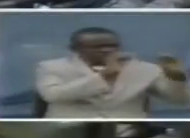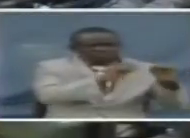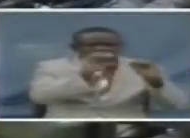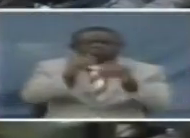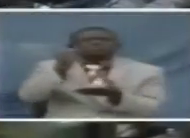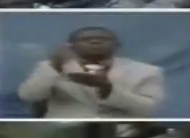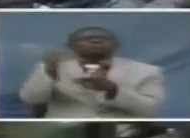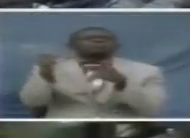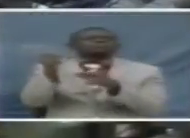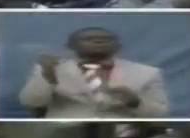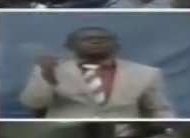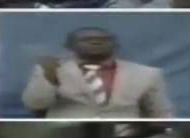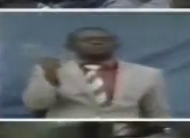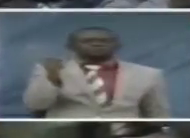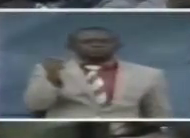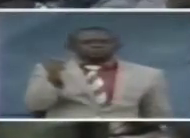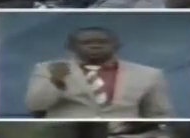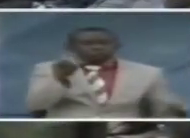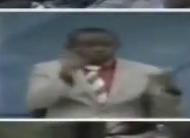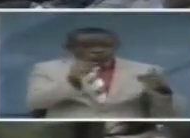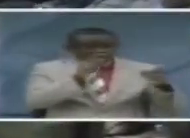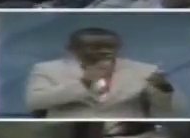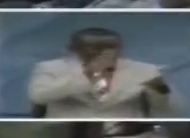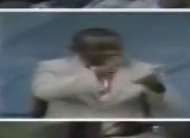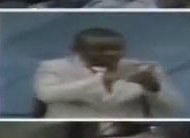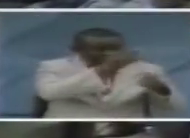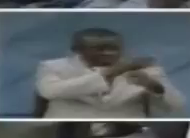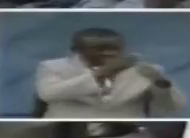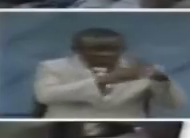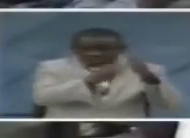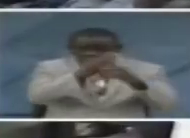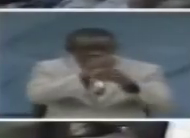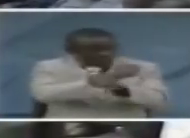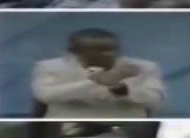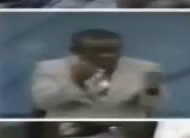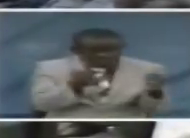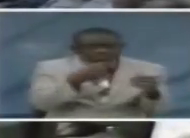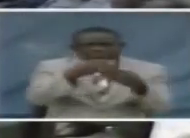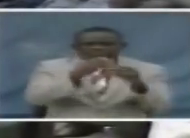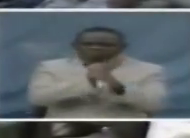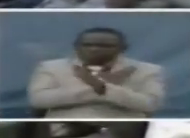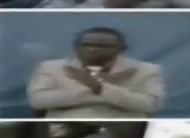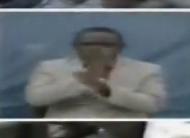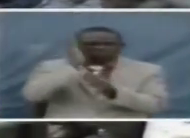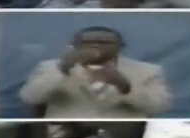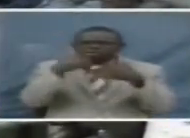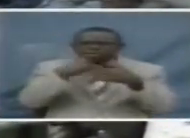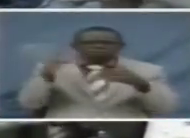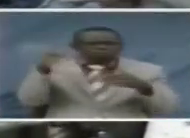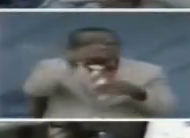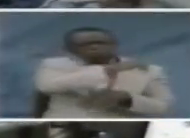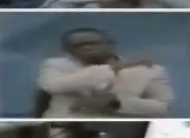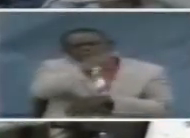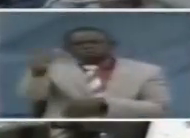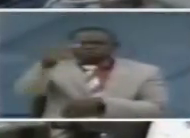International Airports. Once completed, these investments will reposition Zambia into a regional air transport